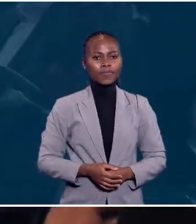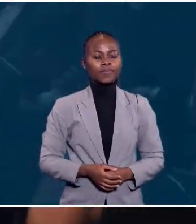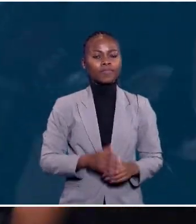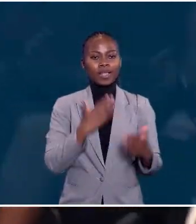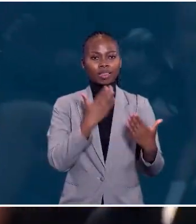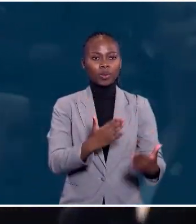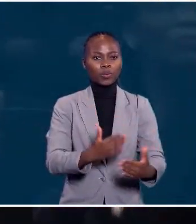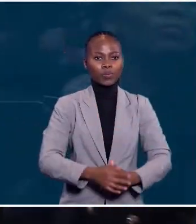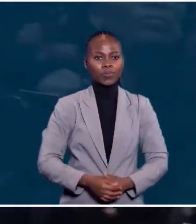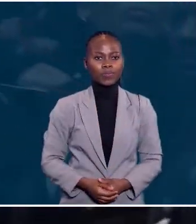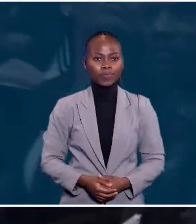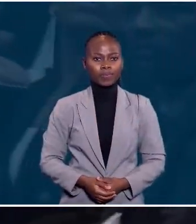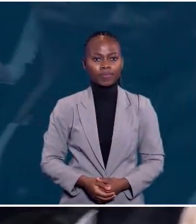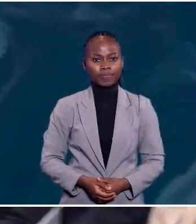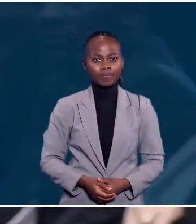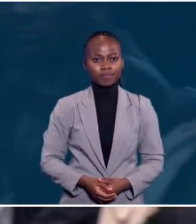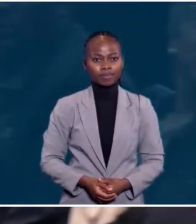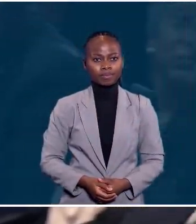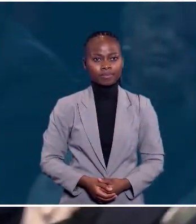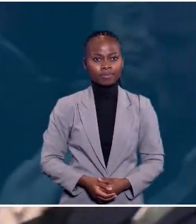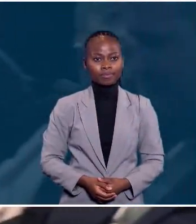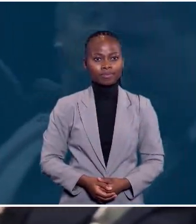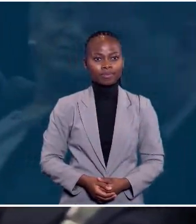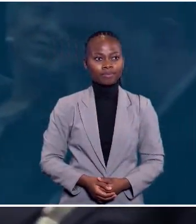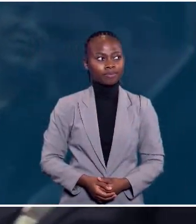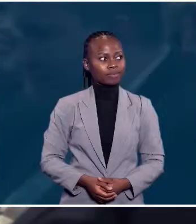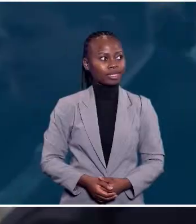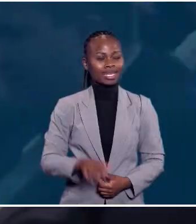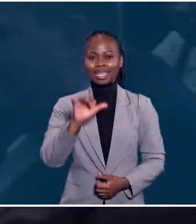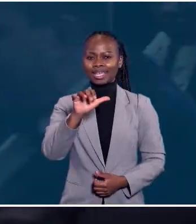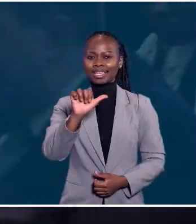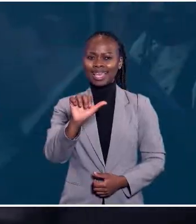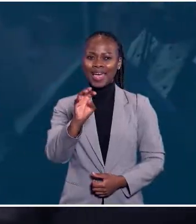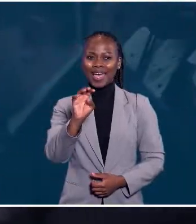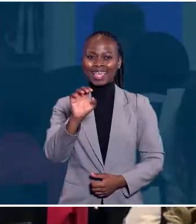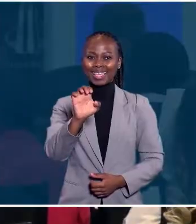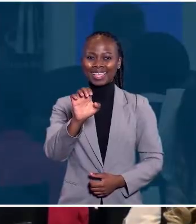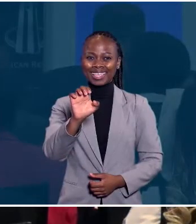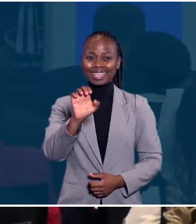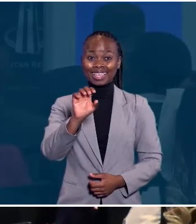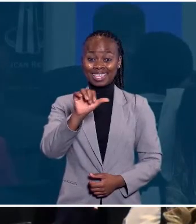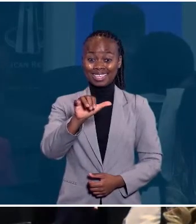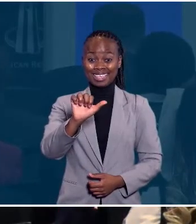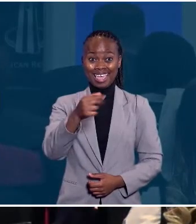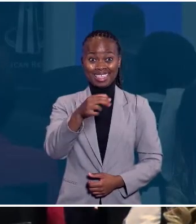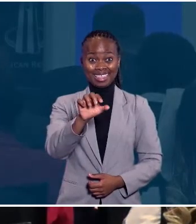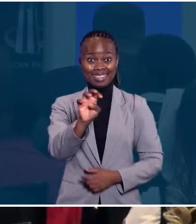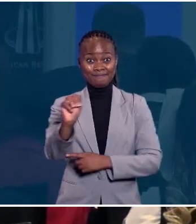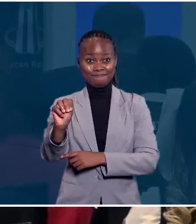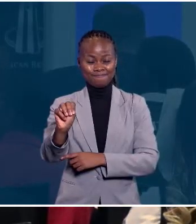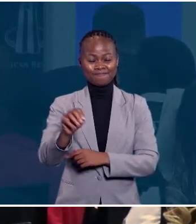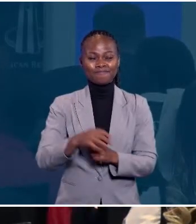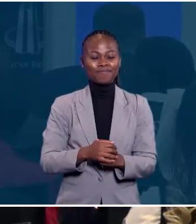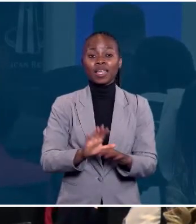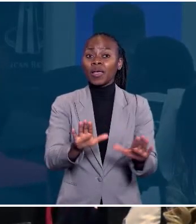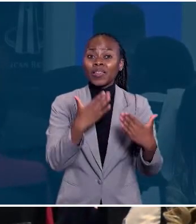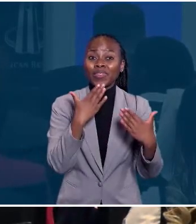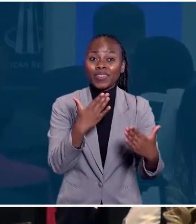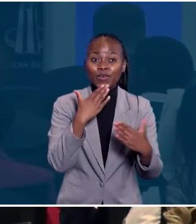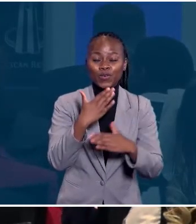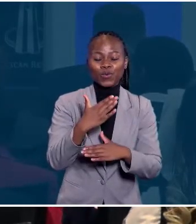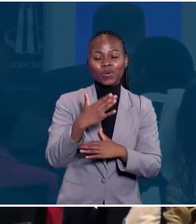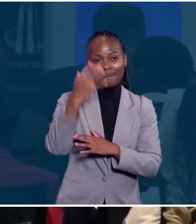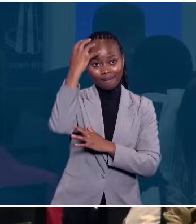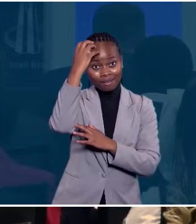Governor. That Azajamin. Thank you, Governor. First question is,